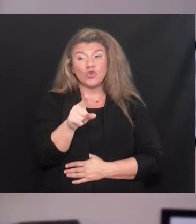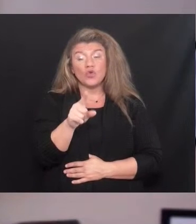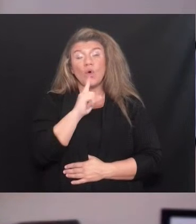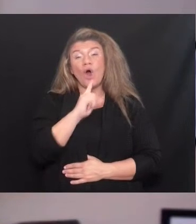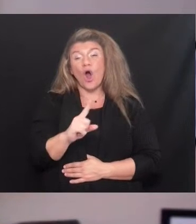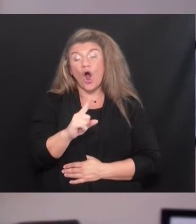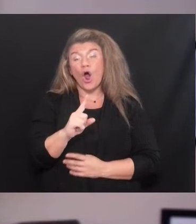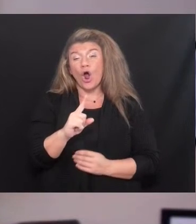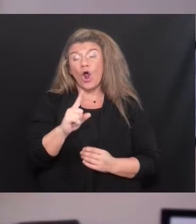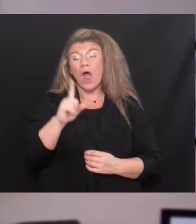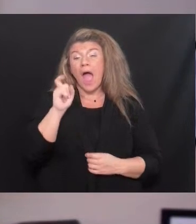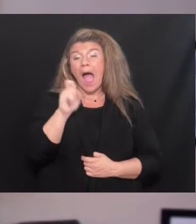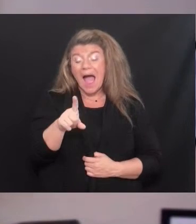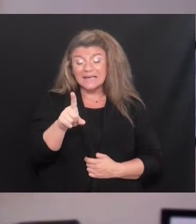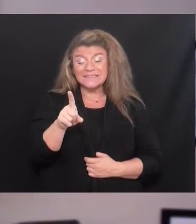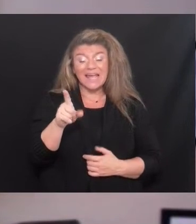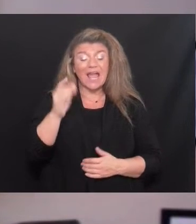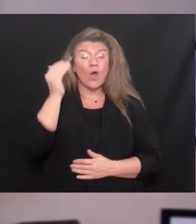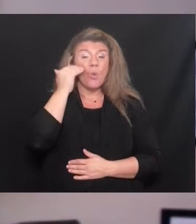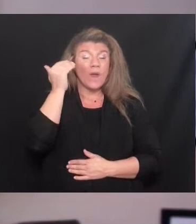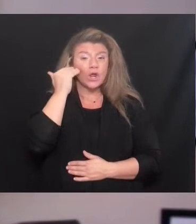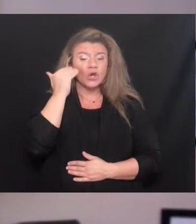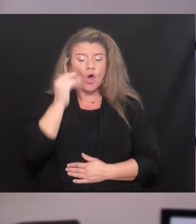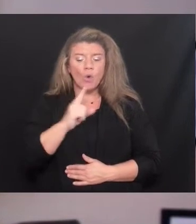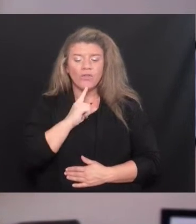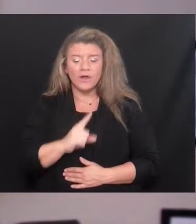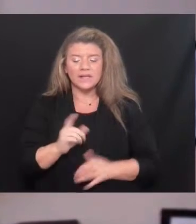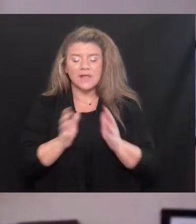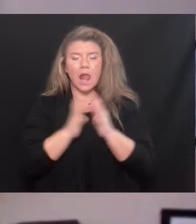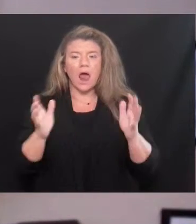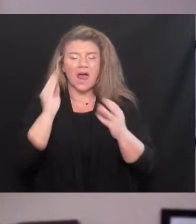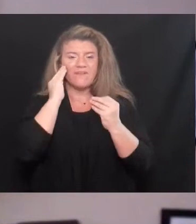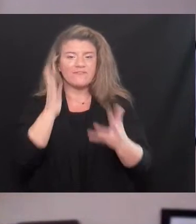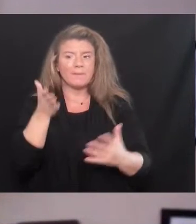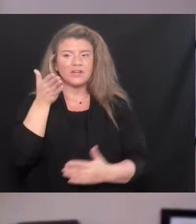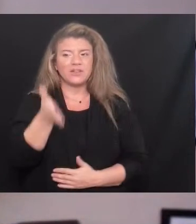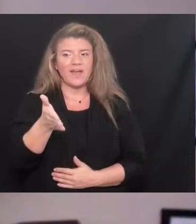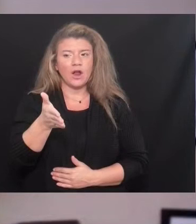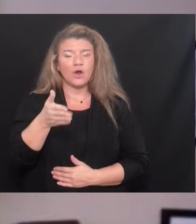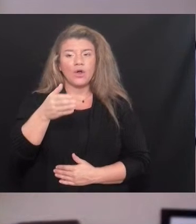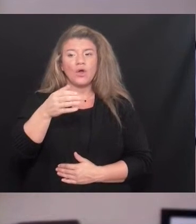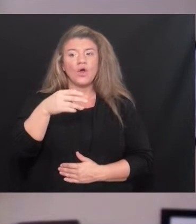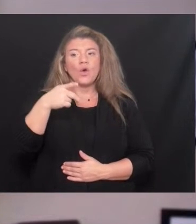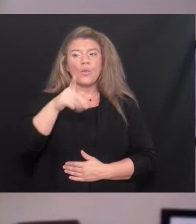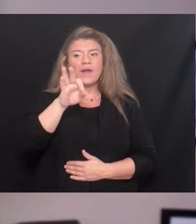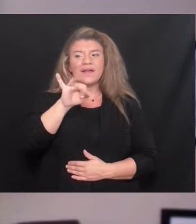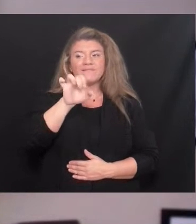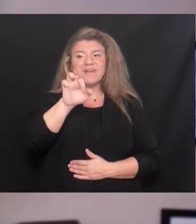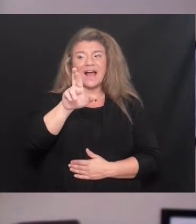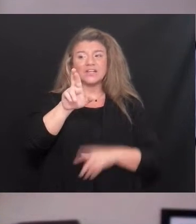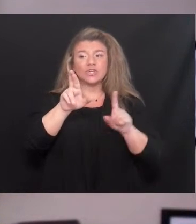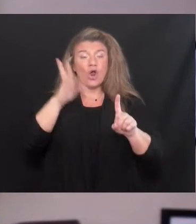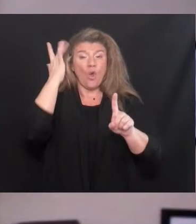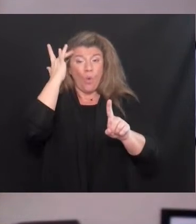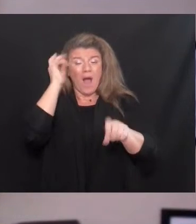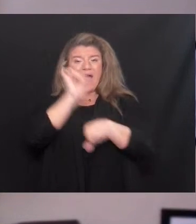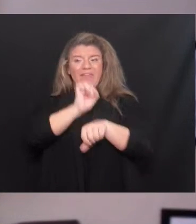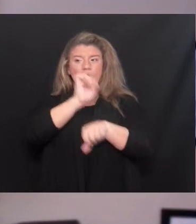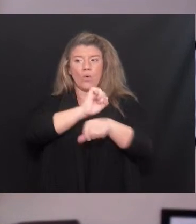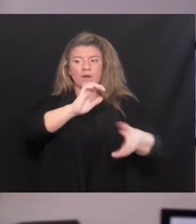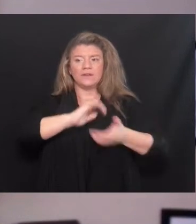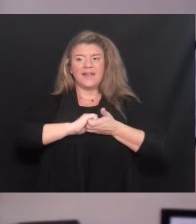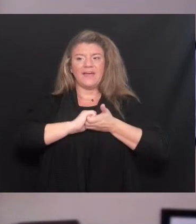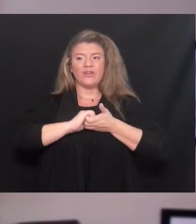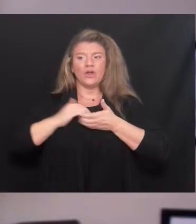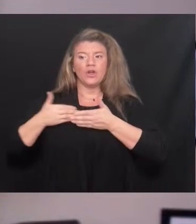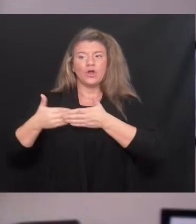inferring, Dave, we know that there is a lot of data out there with Pfizer because they worked hand in glove so closely with